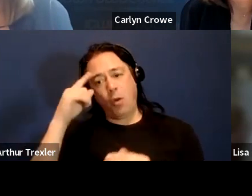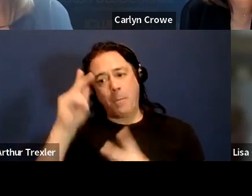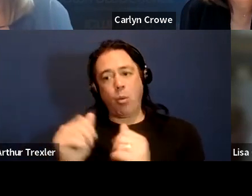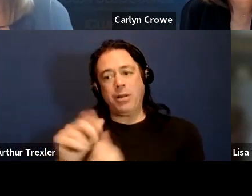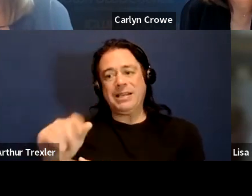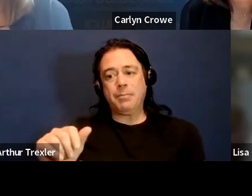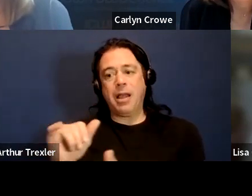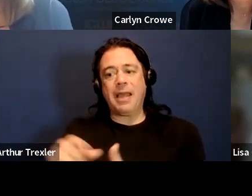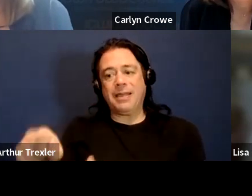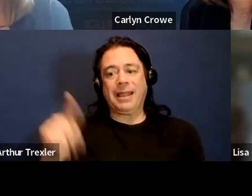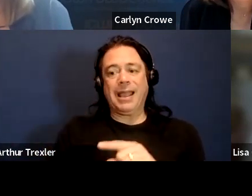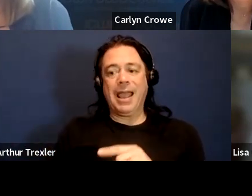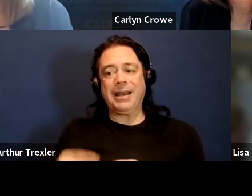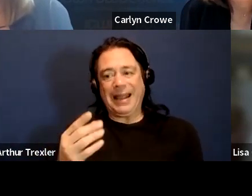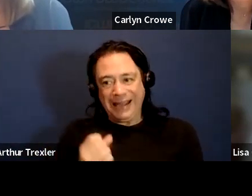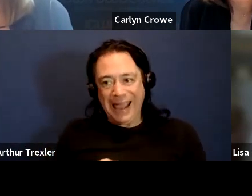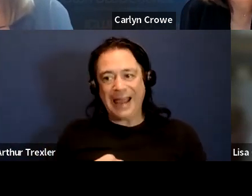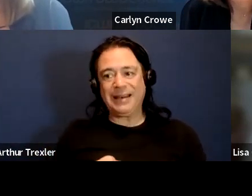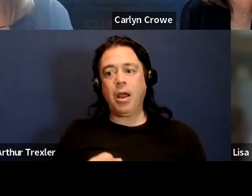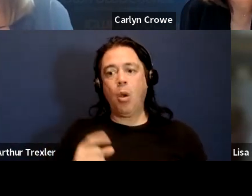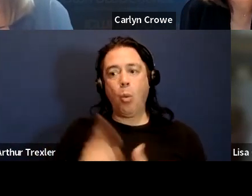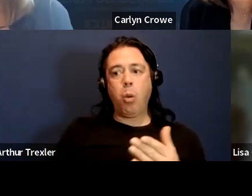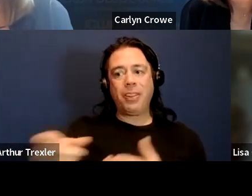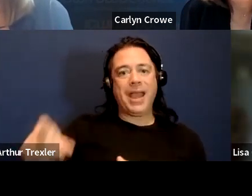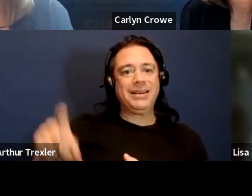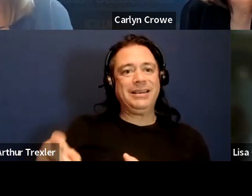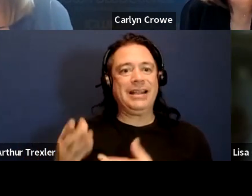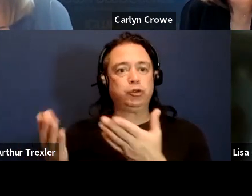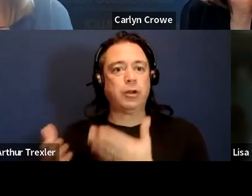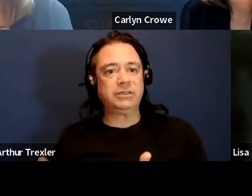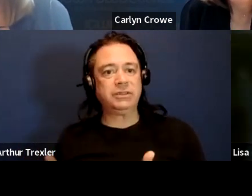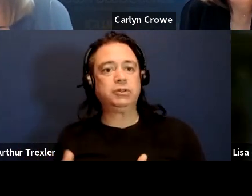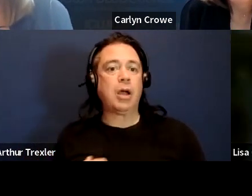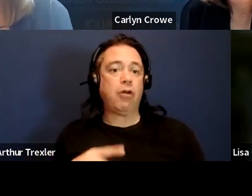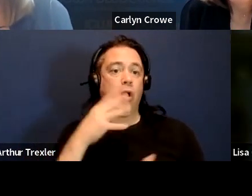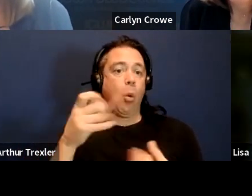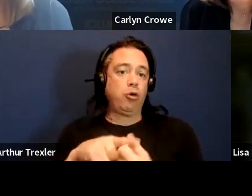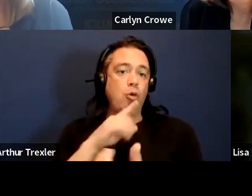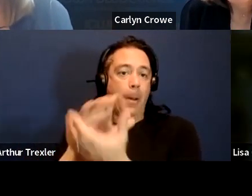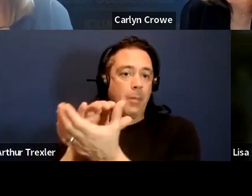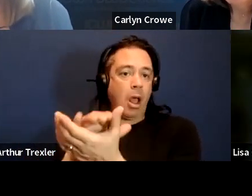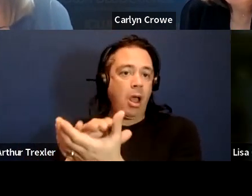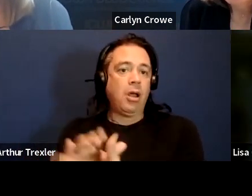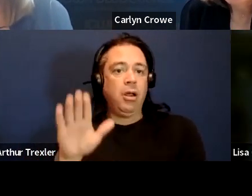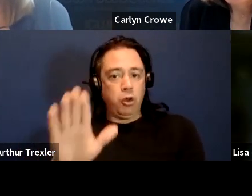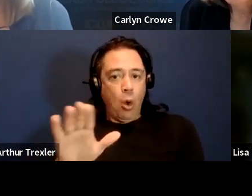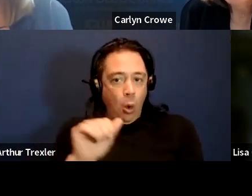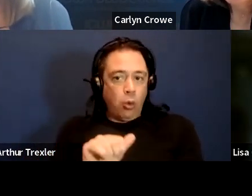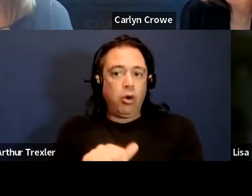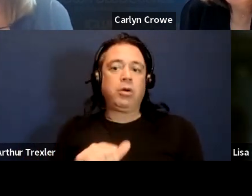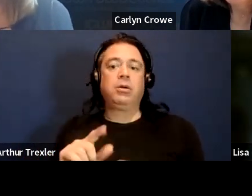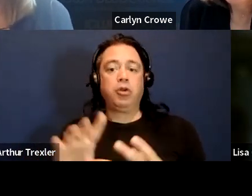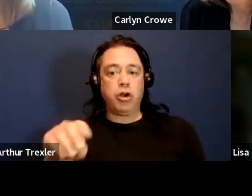they can't get the services they need. So I really applaud your work and